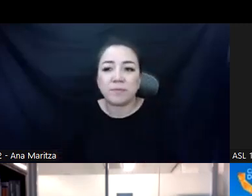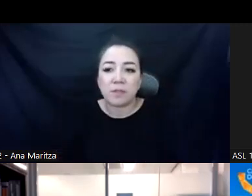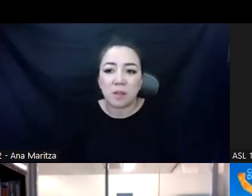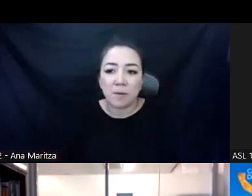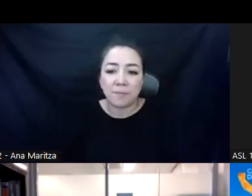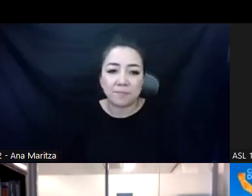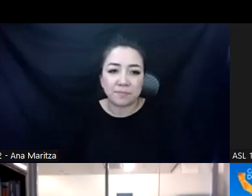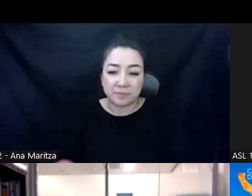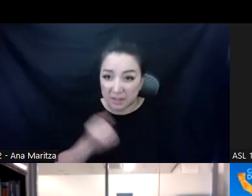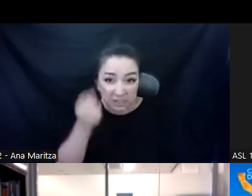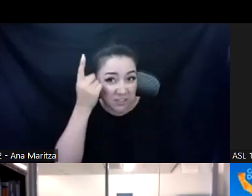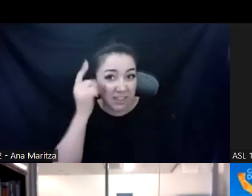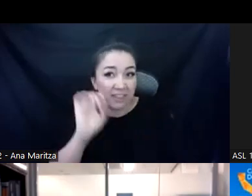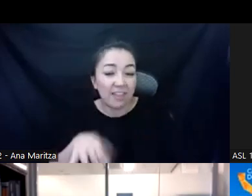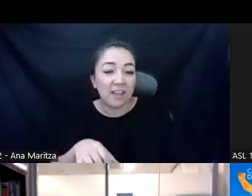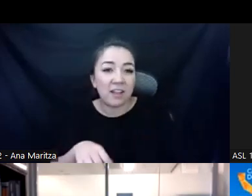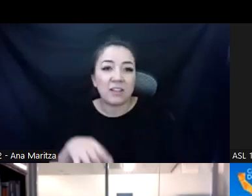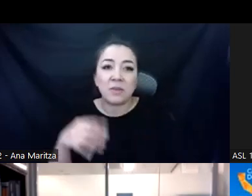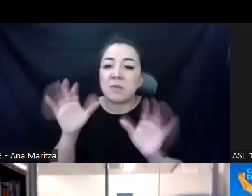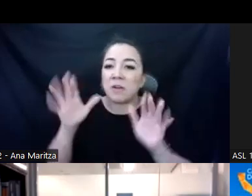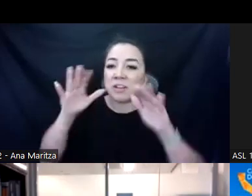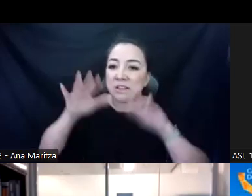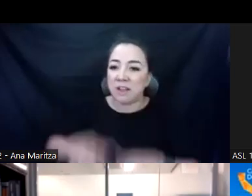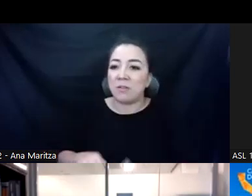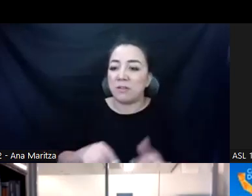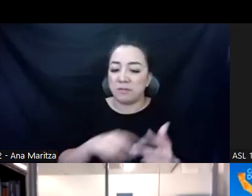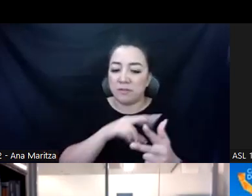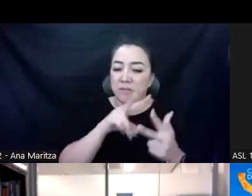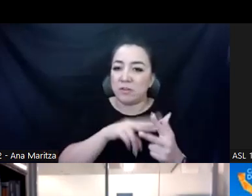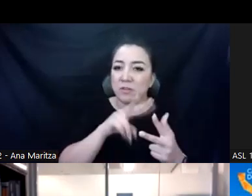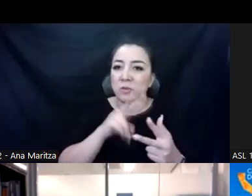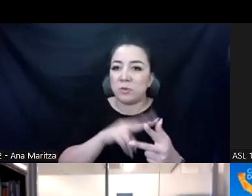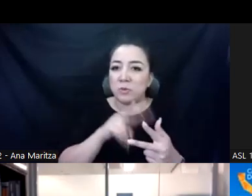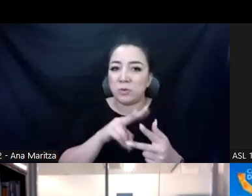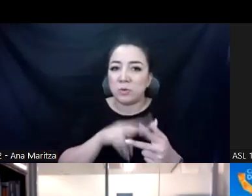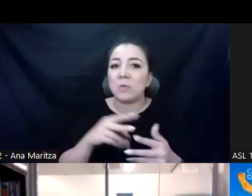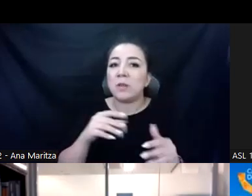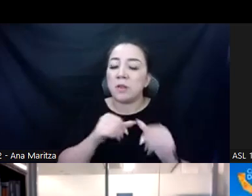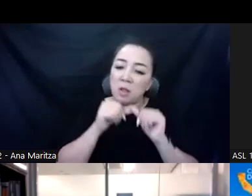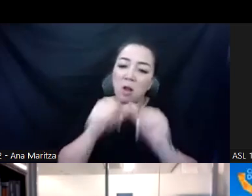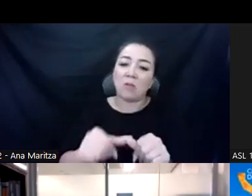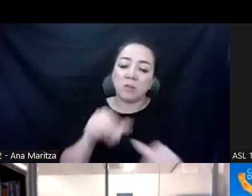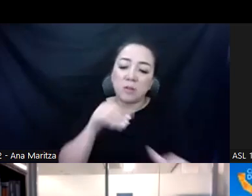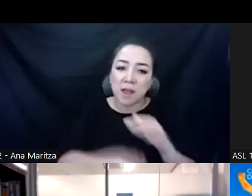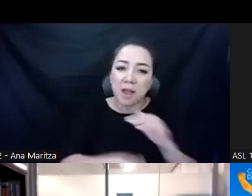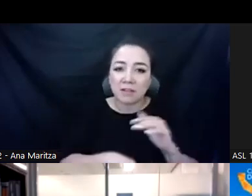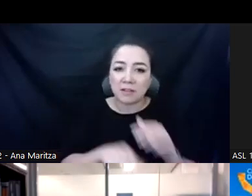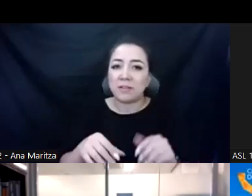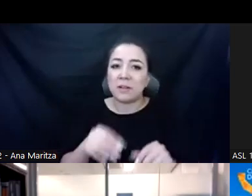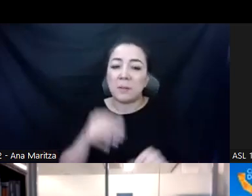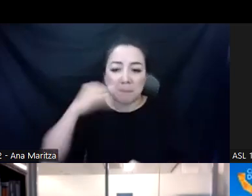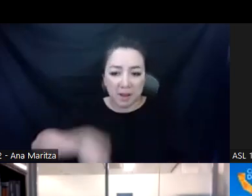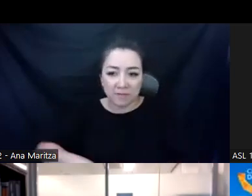As I understand it. So we've already settled on the first two, right? We've settled on long-term access and benefits, and we've